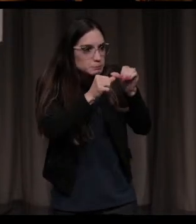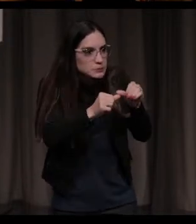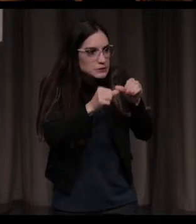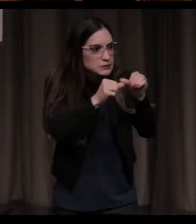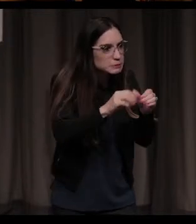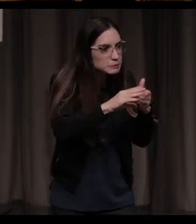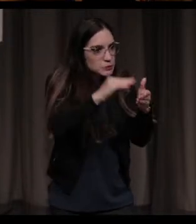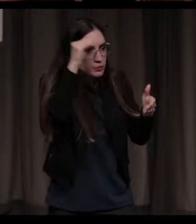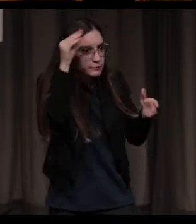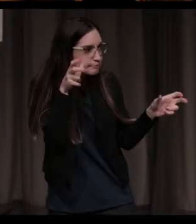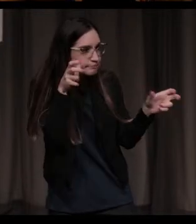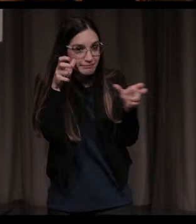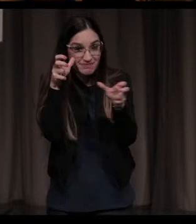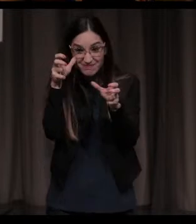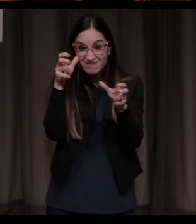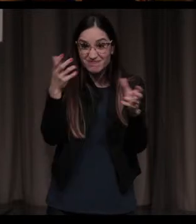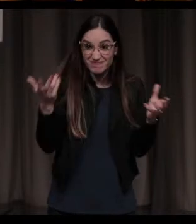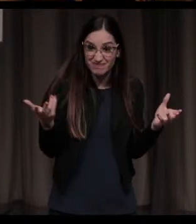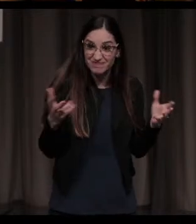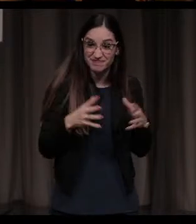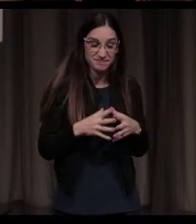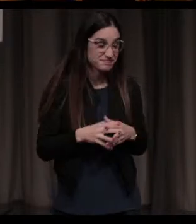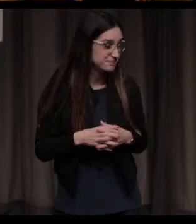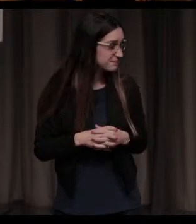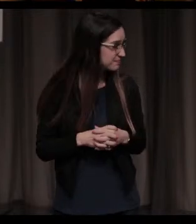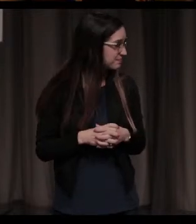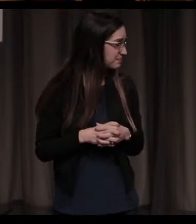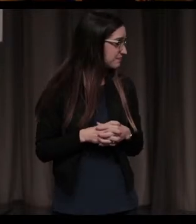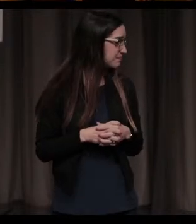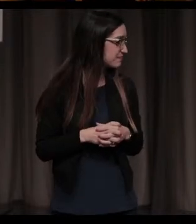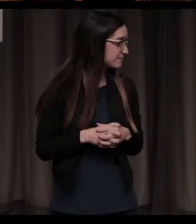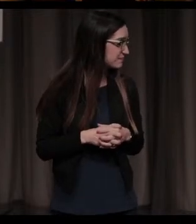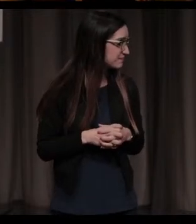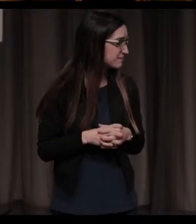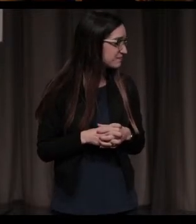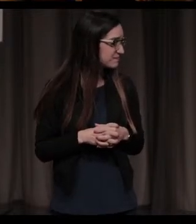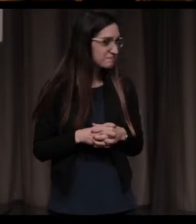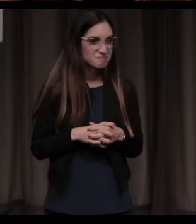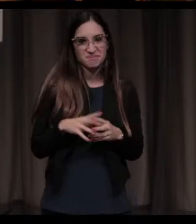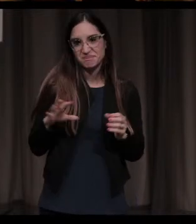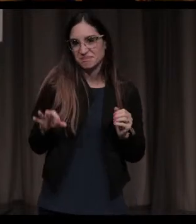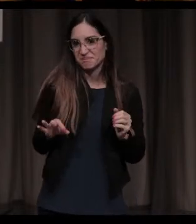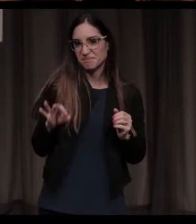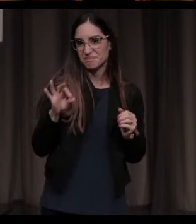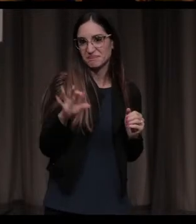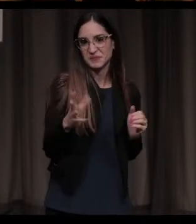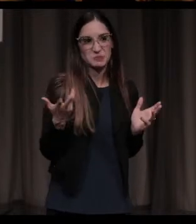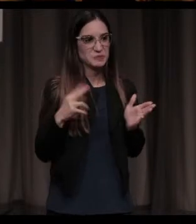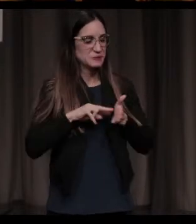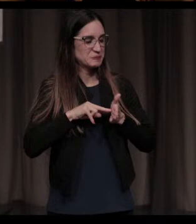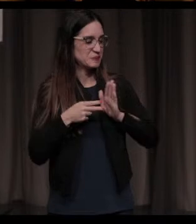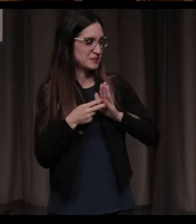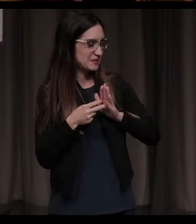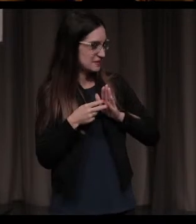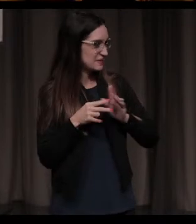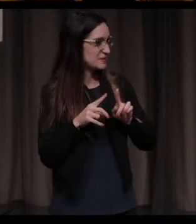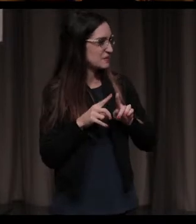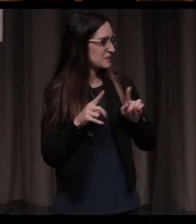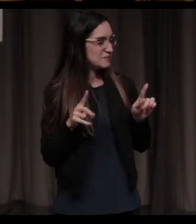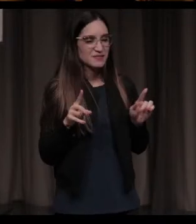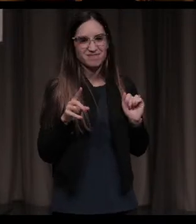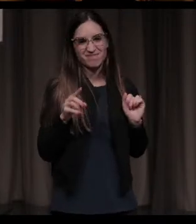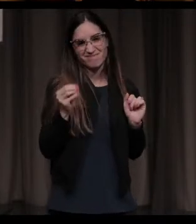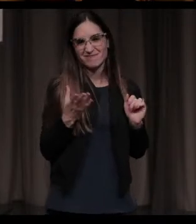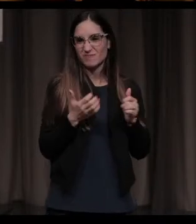I don't know who wants to answer that. I can touch upon it really fast if people still want to mull over the question, but for me, I think the